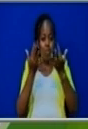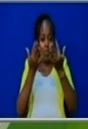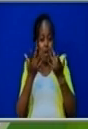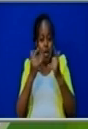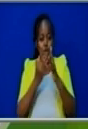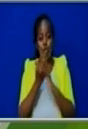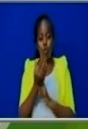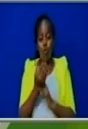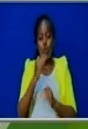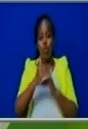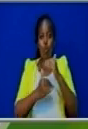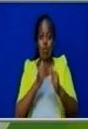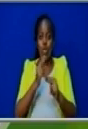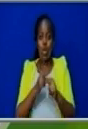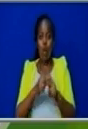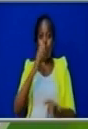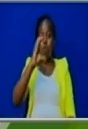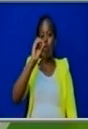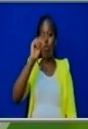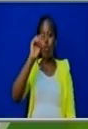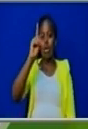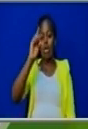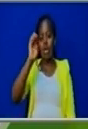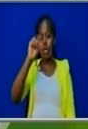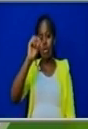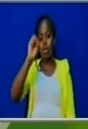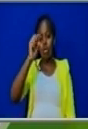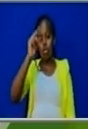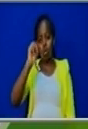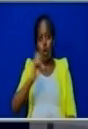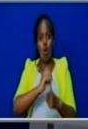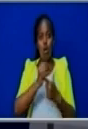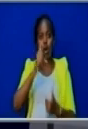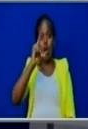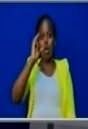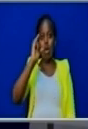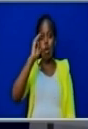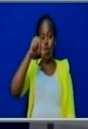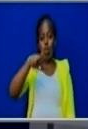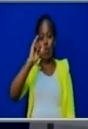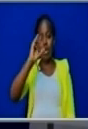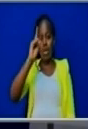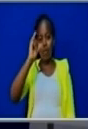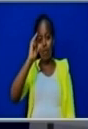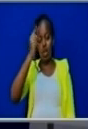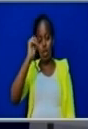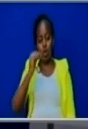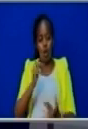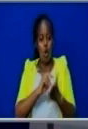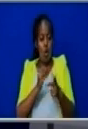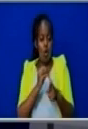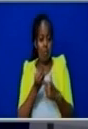or liquidification Mhm. Oh, liquefaction. or Liquidification. Either or is allowed. Either. Or, Okay. or what we are